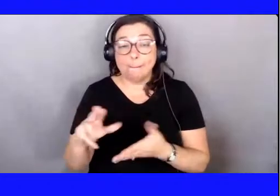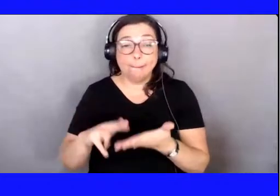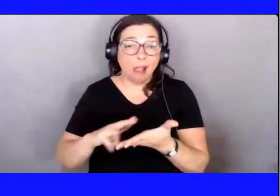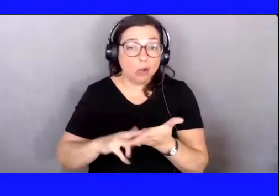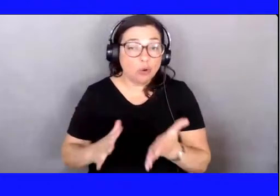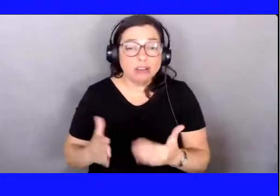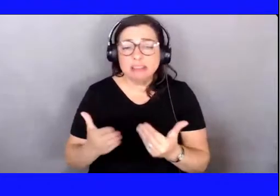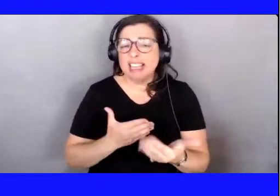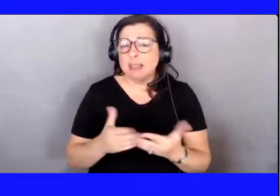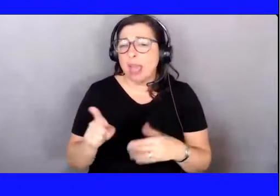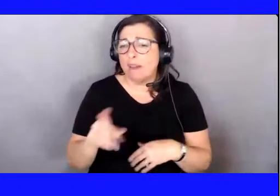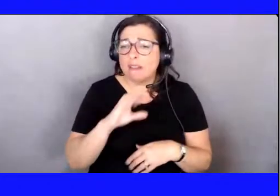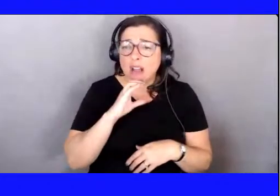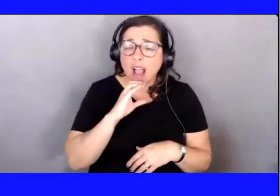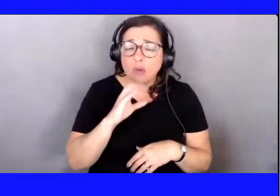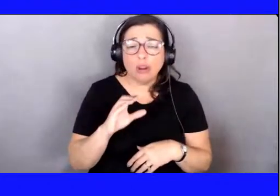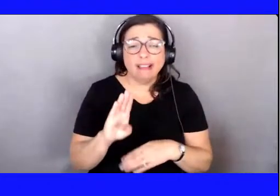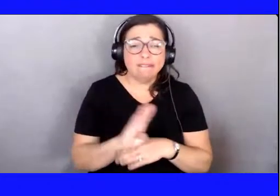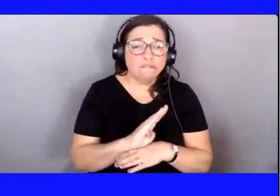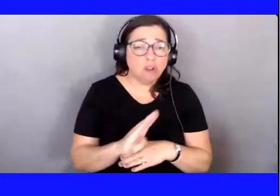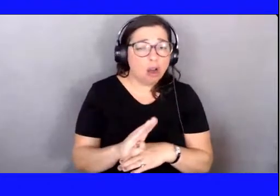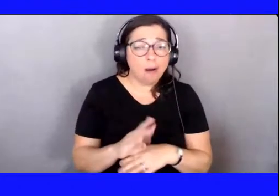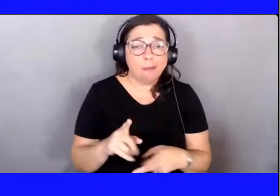firm or